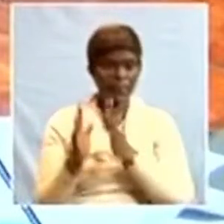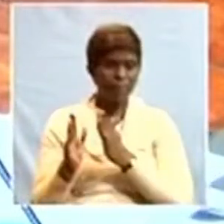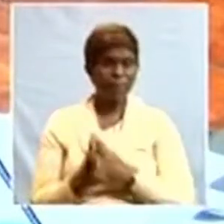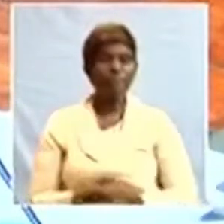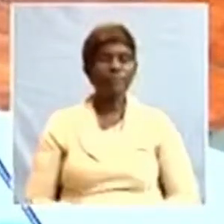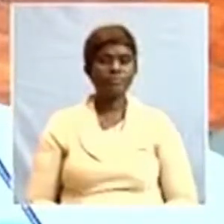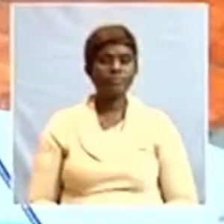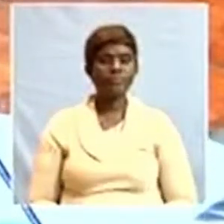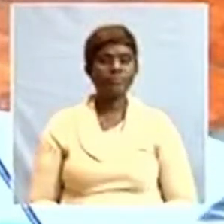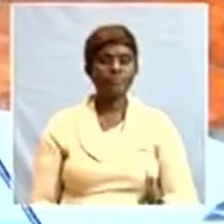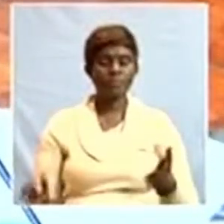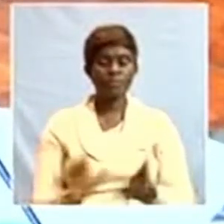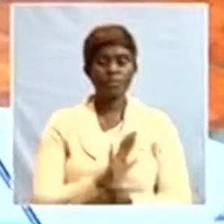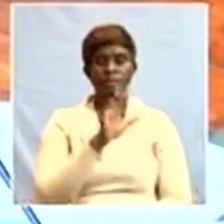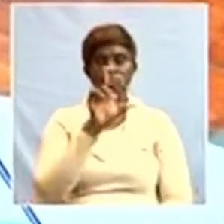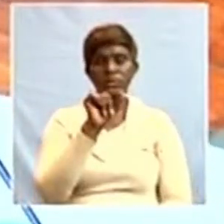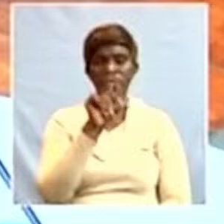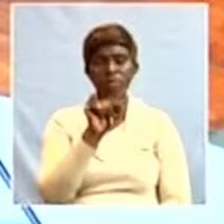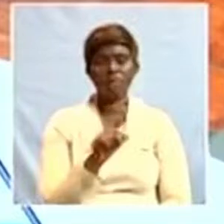That's page 20.